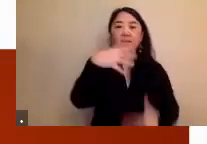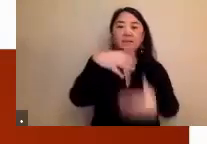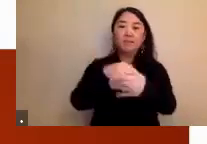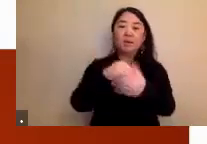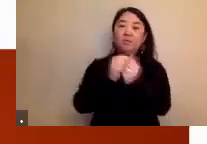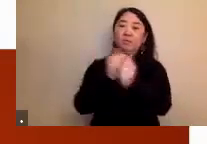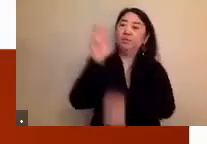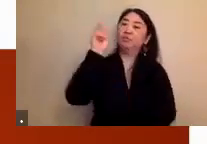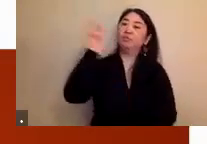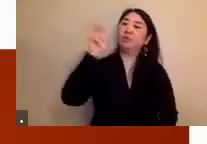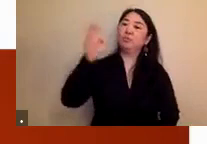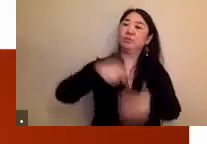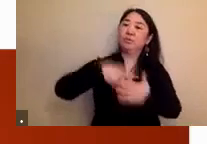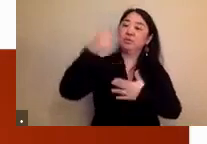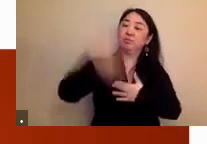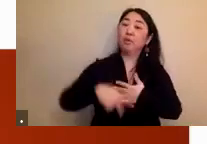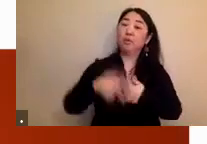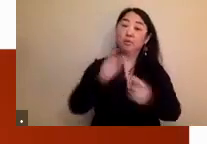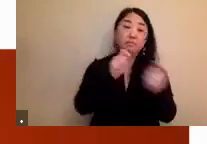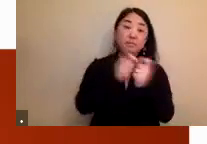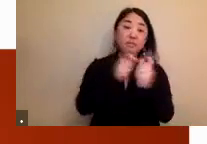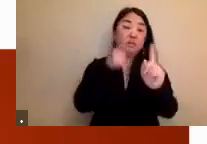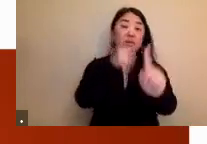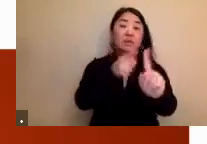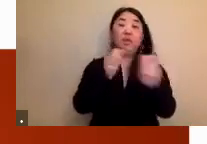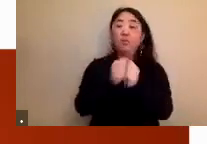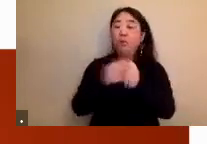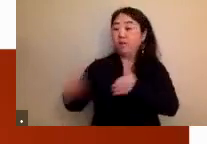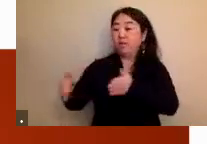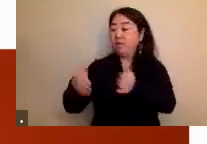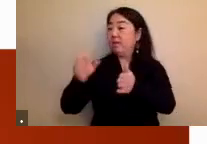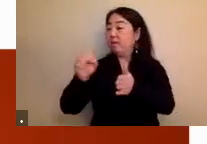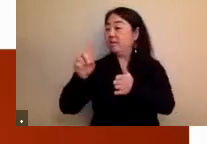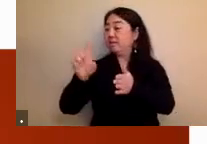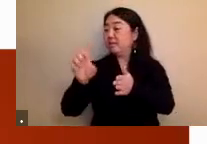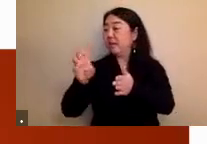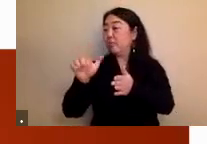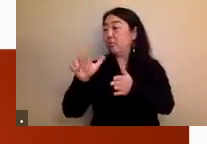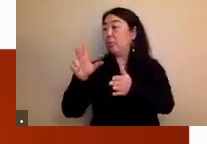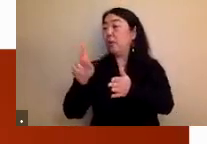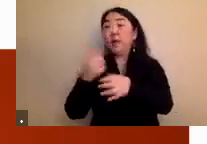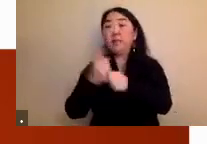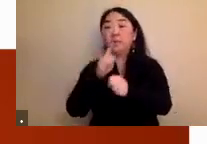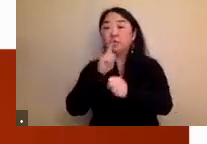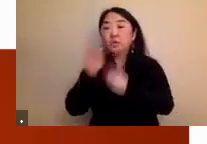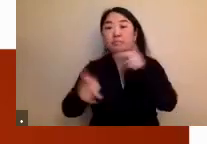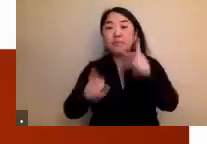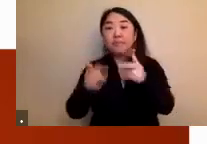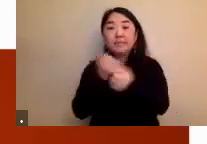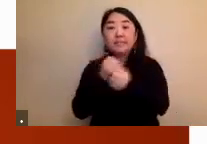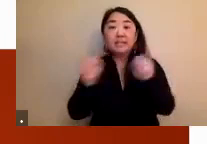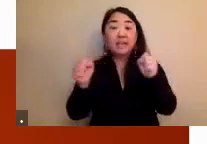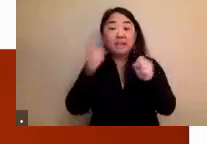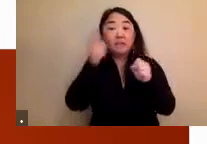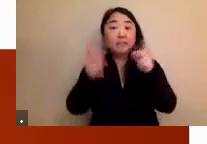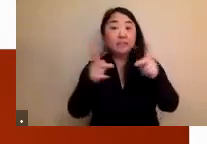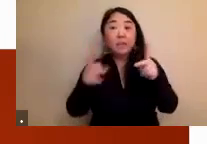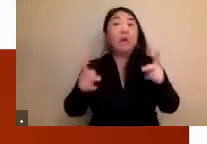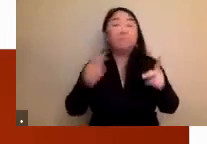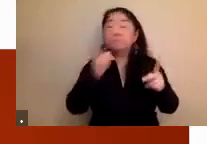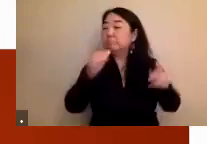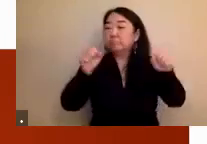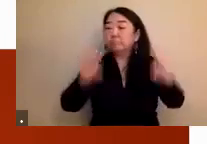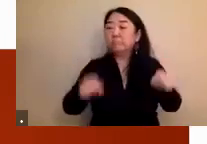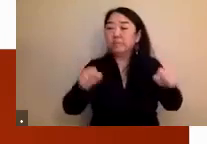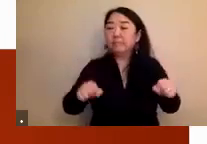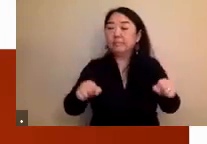transportation programs, particularly with sidewalks and ensuring that sidewalks are safe for people that are not able to or